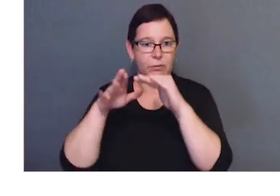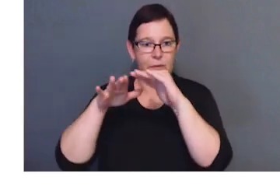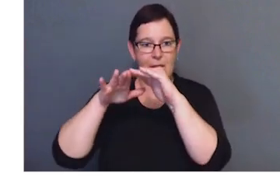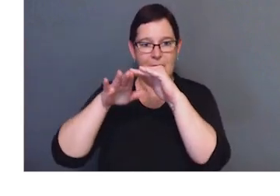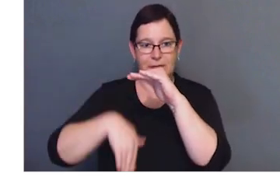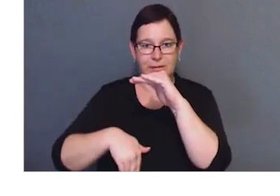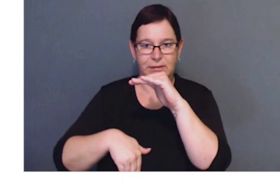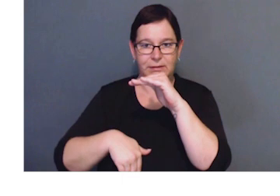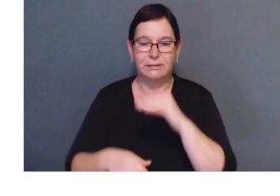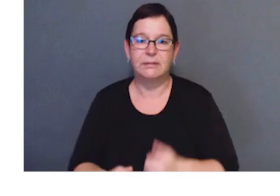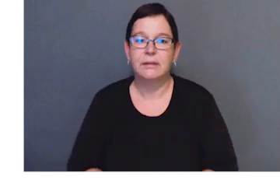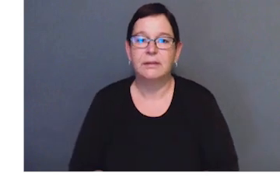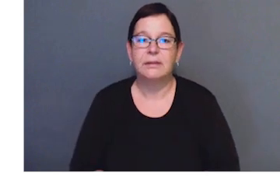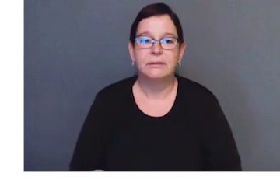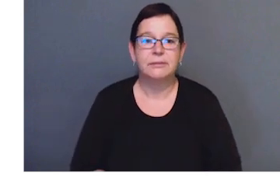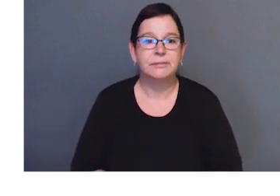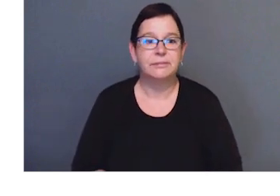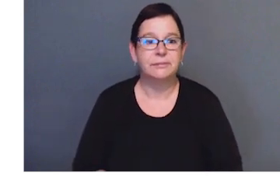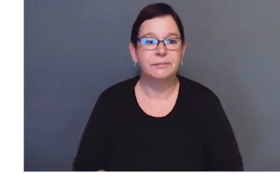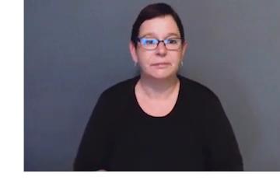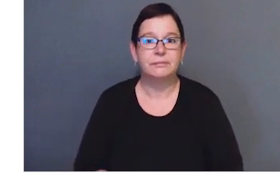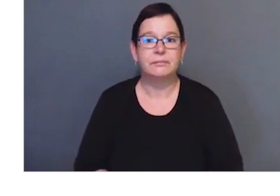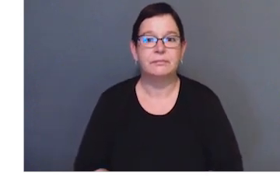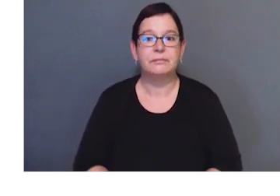to participate in the home buyer's plan.